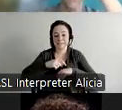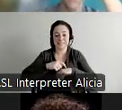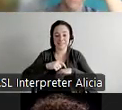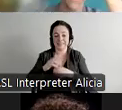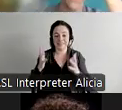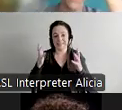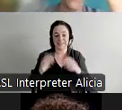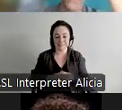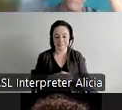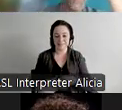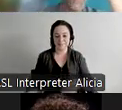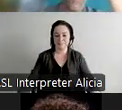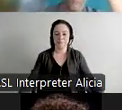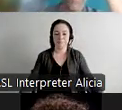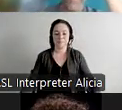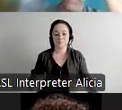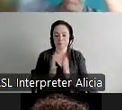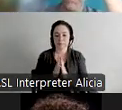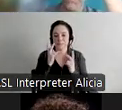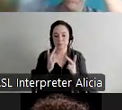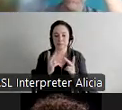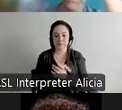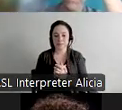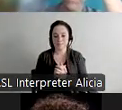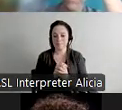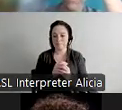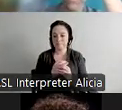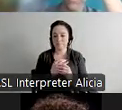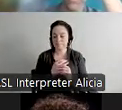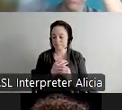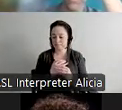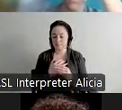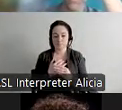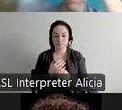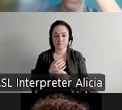Hooray! Let's see. Two,